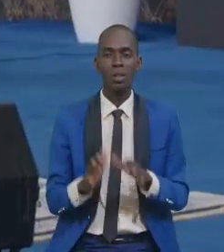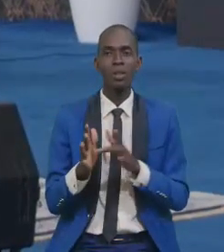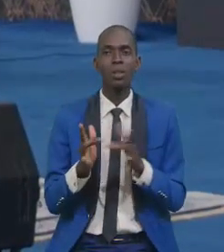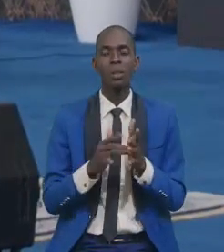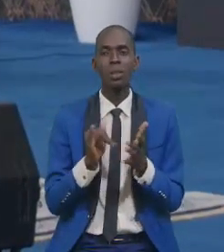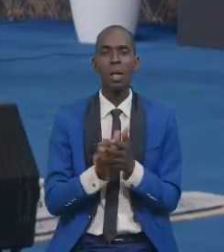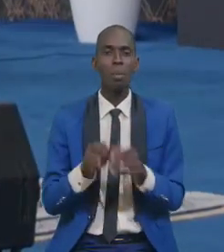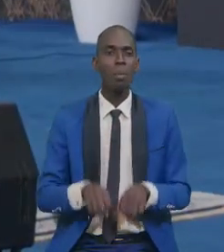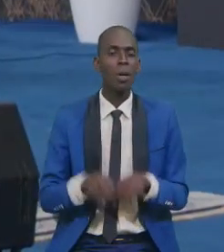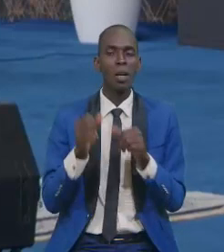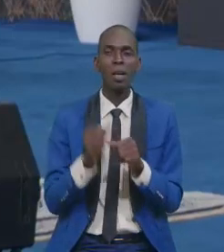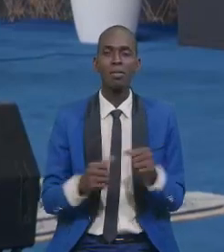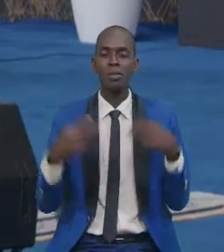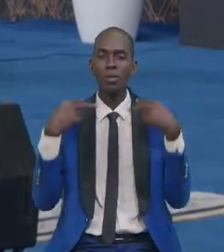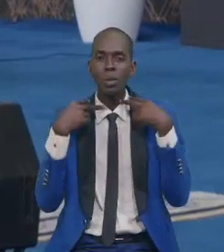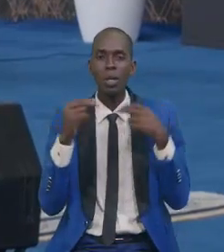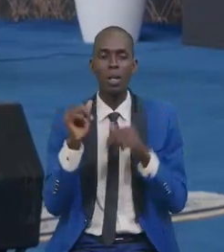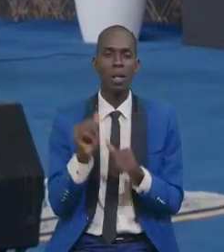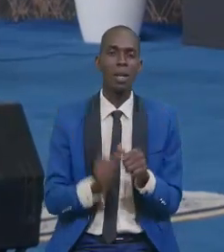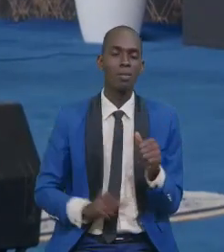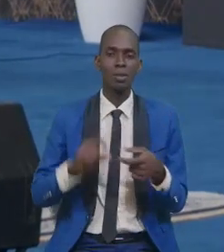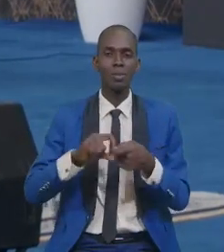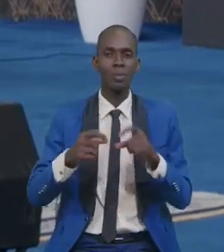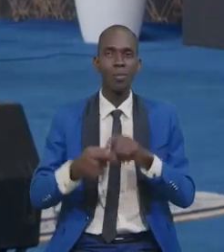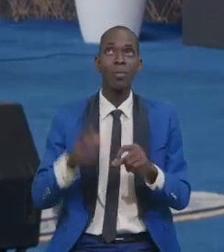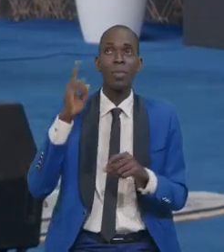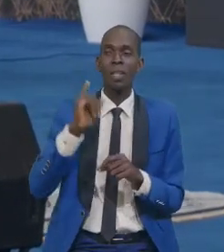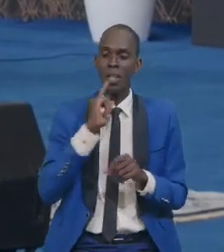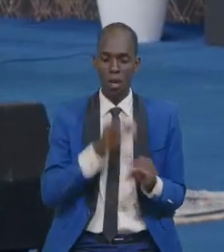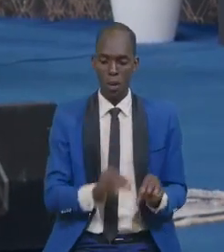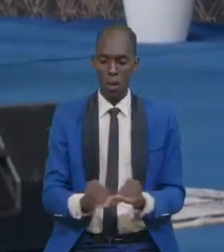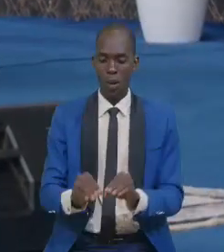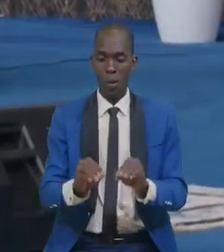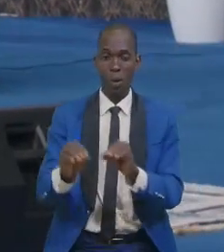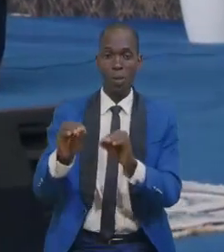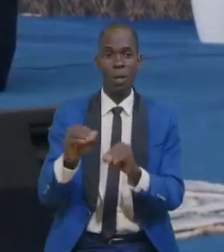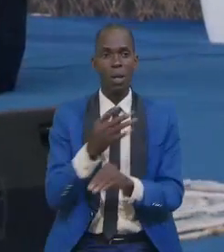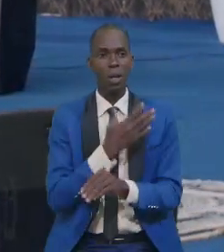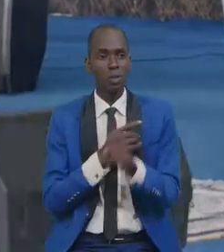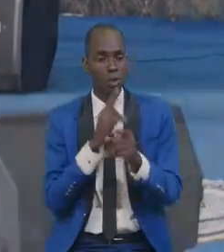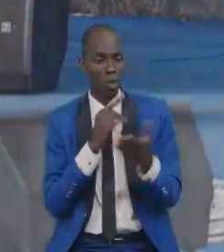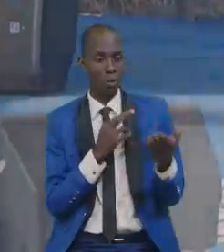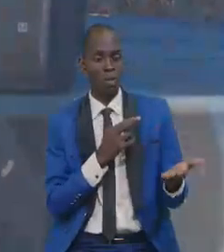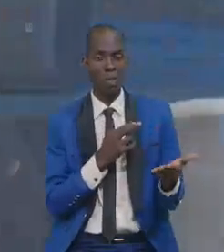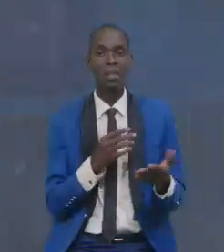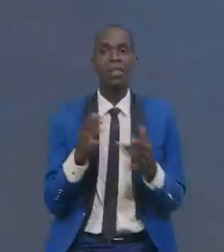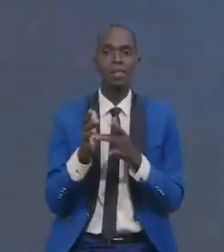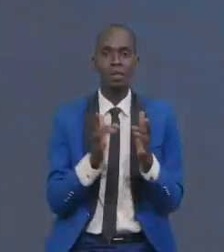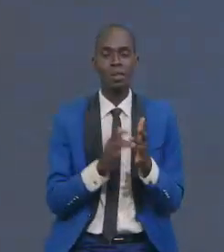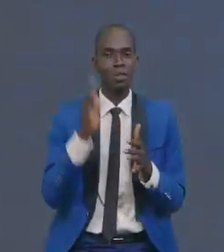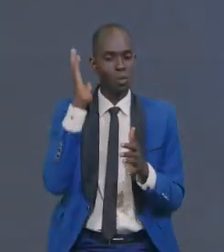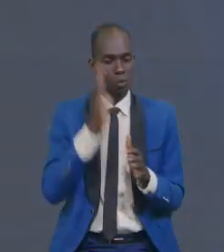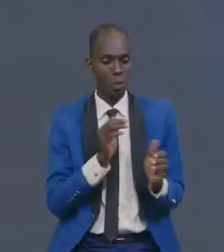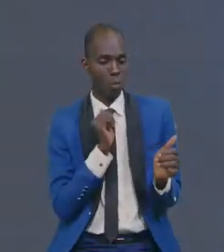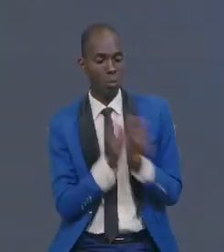and breaks every shackle? He's passing by and I'm here and he's going to pass by me? No, he'll not pass